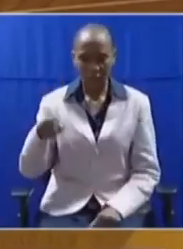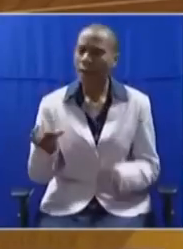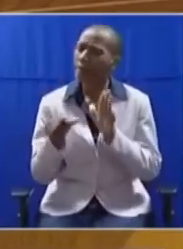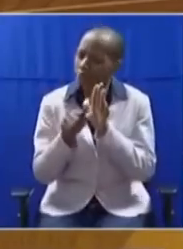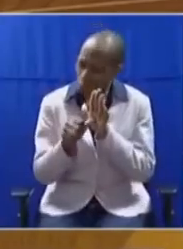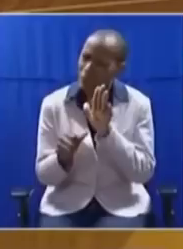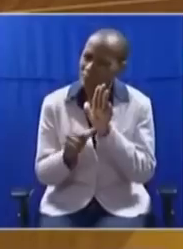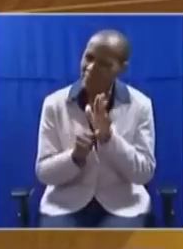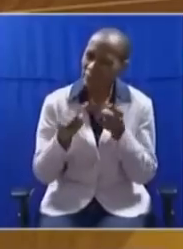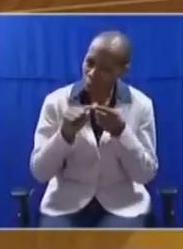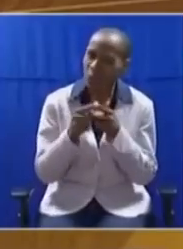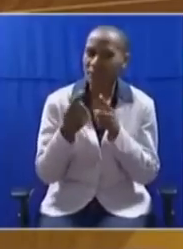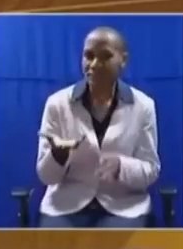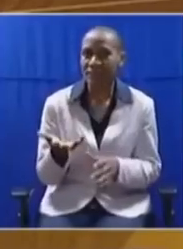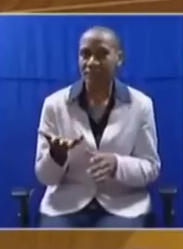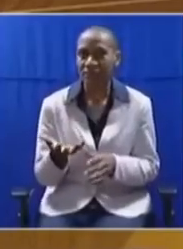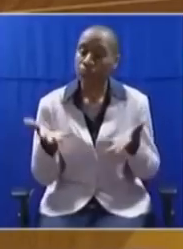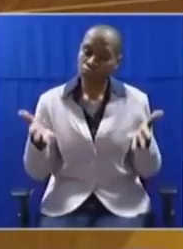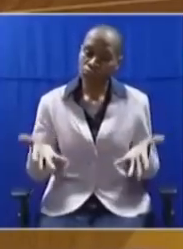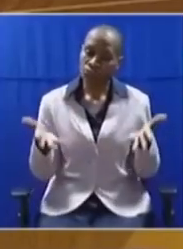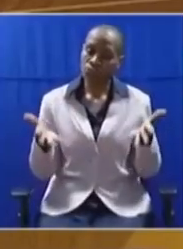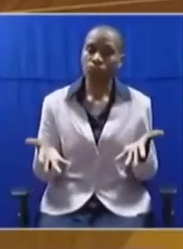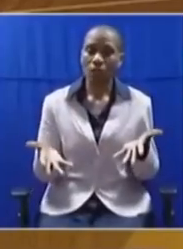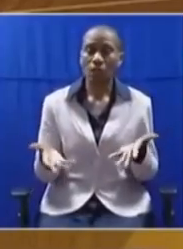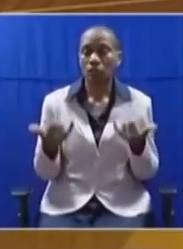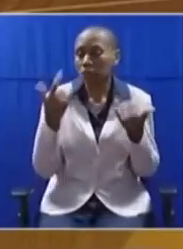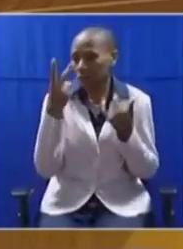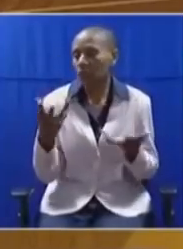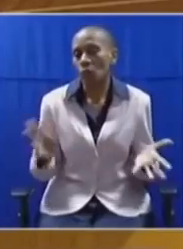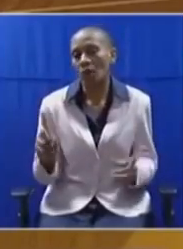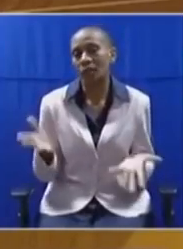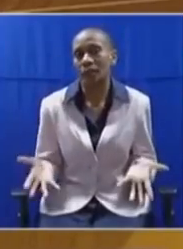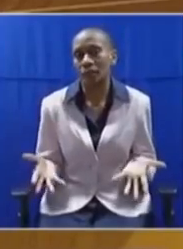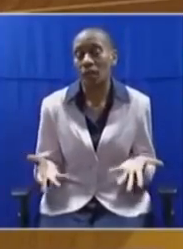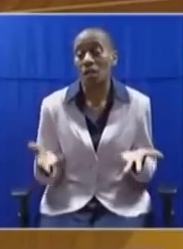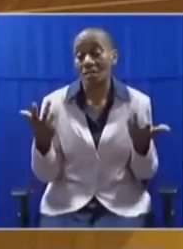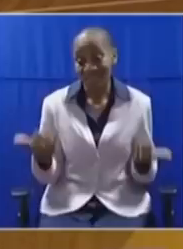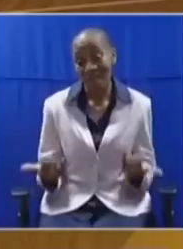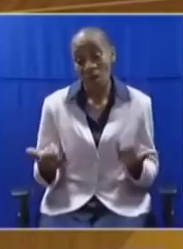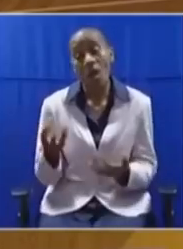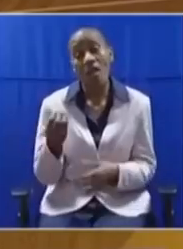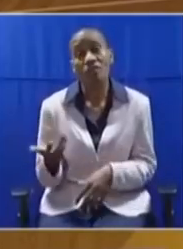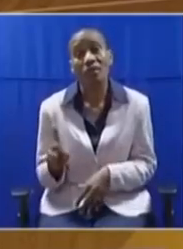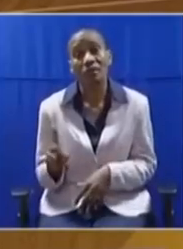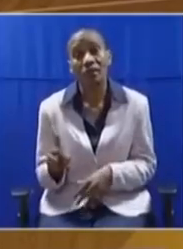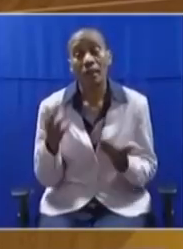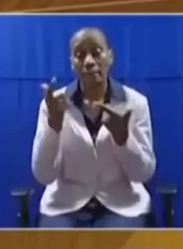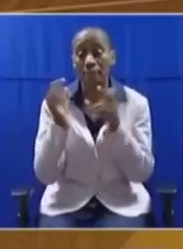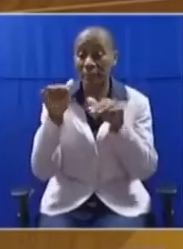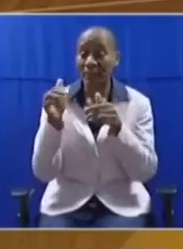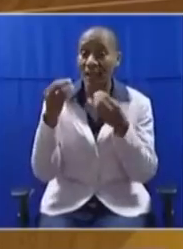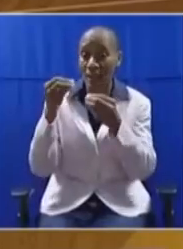important consideration. Now, what do we have? We have a situation where we've got external